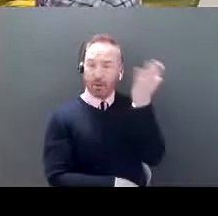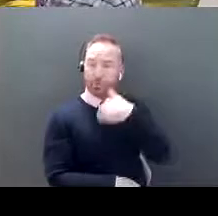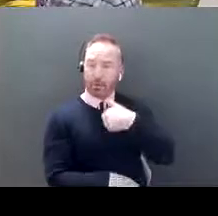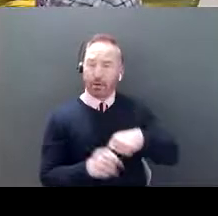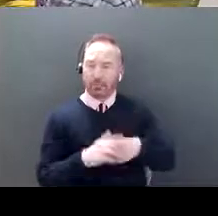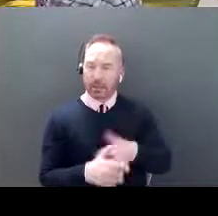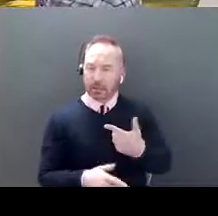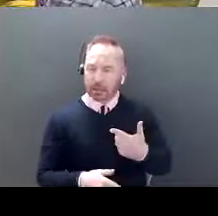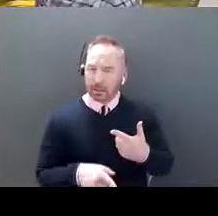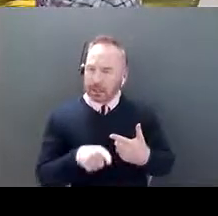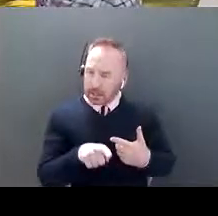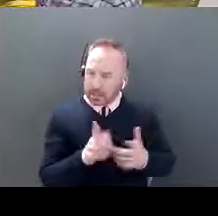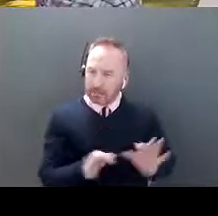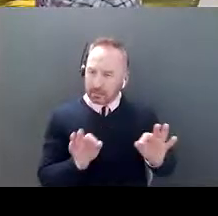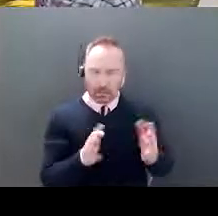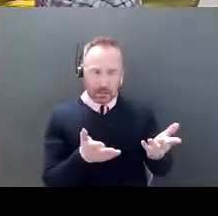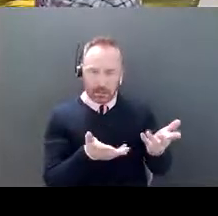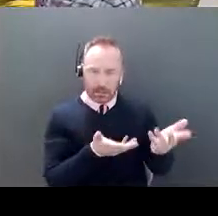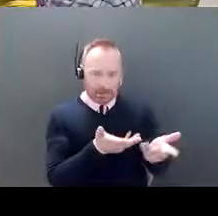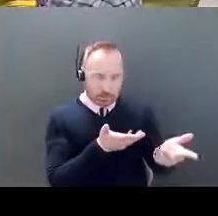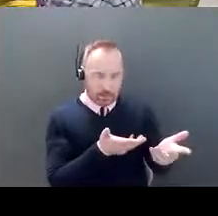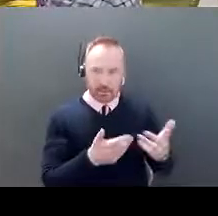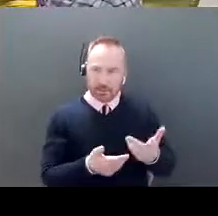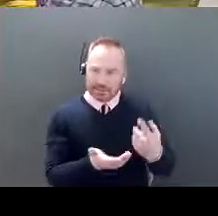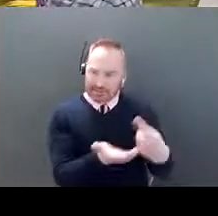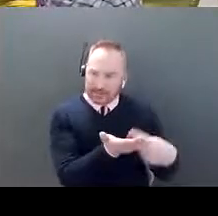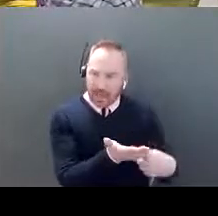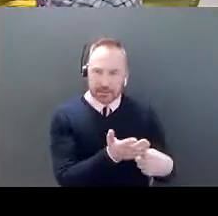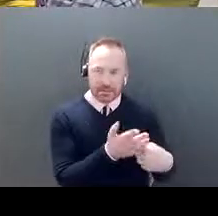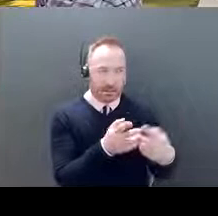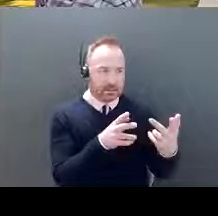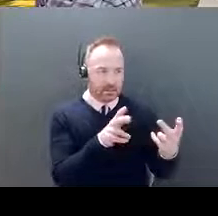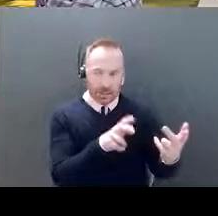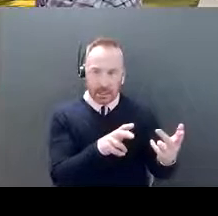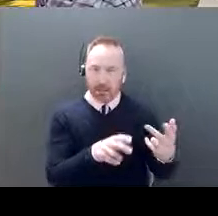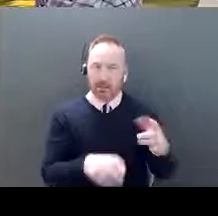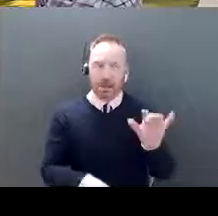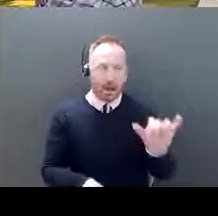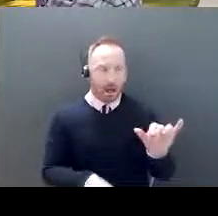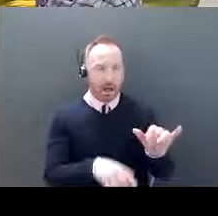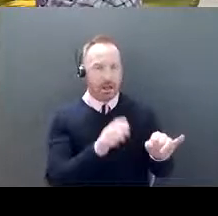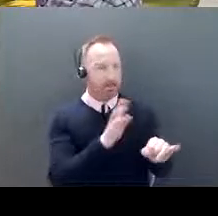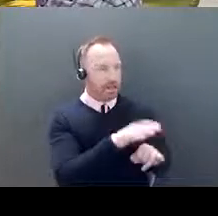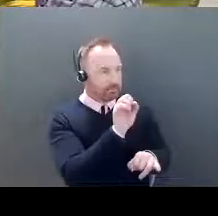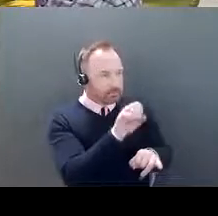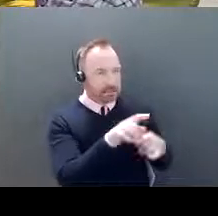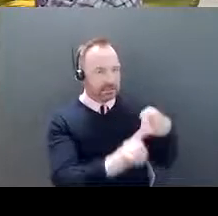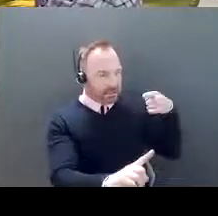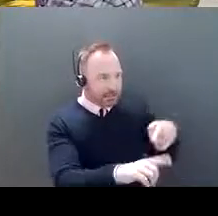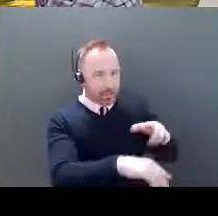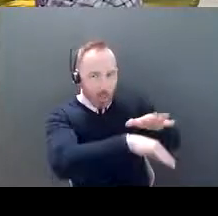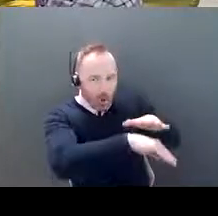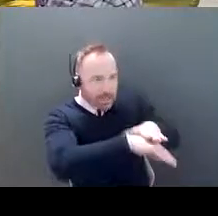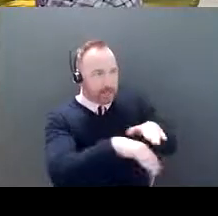them about what they're seeing happen, to be able to name specific kinds of warning signs, and to talk with someone about their risk